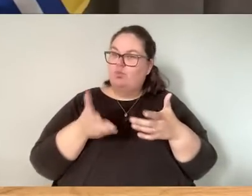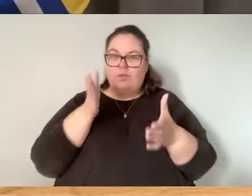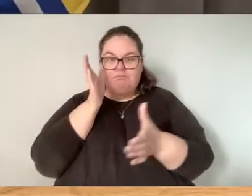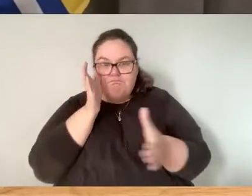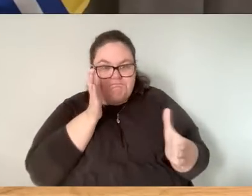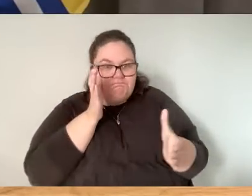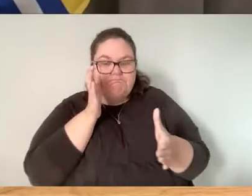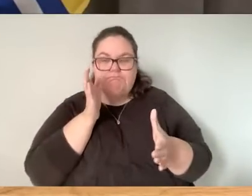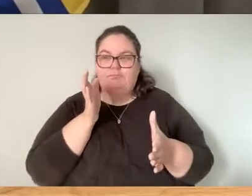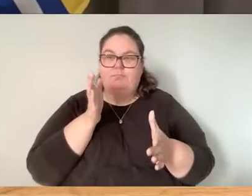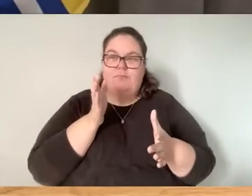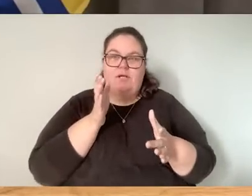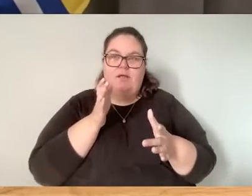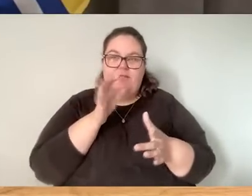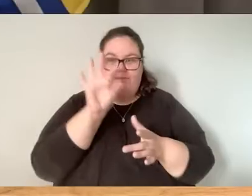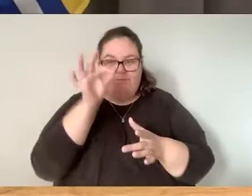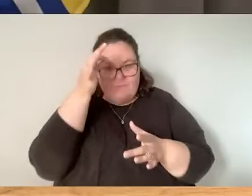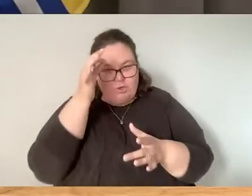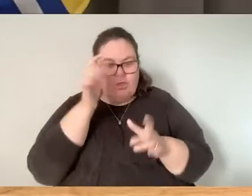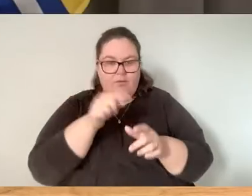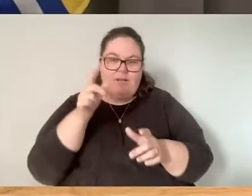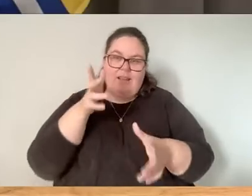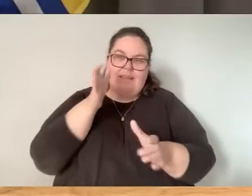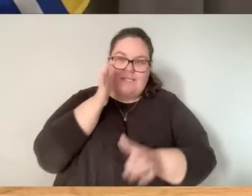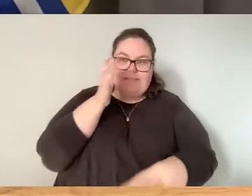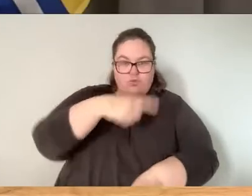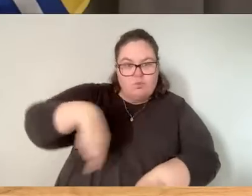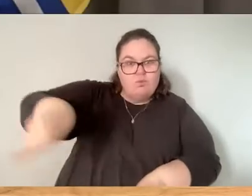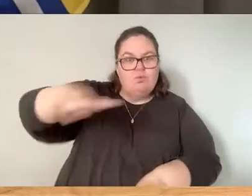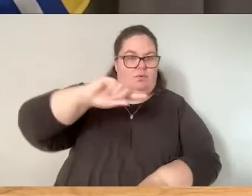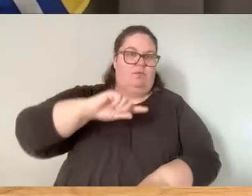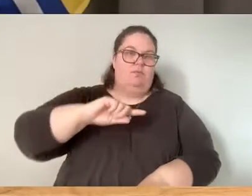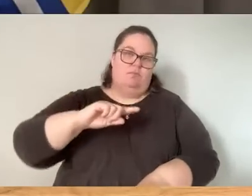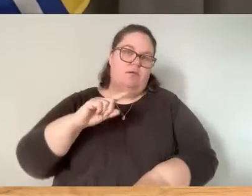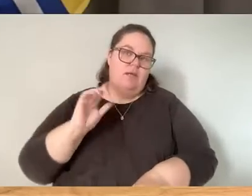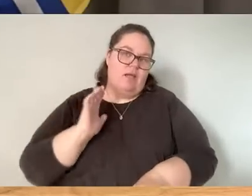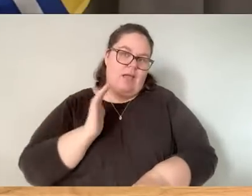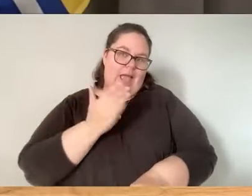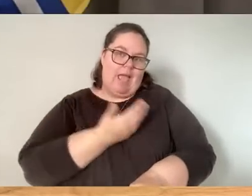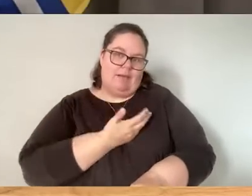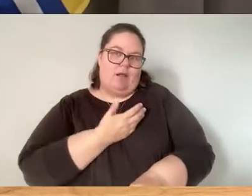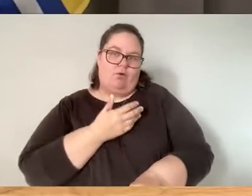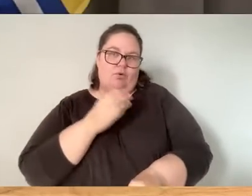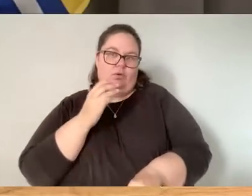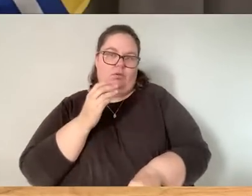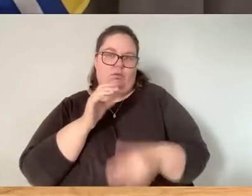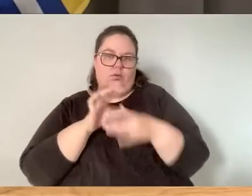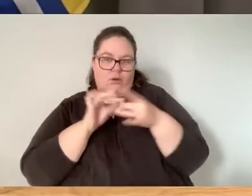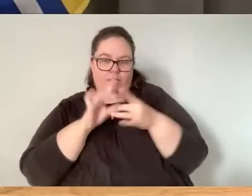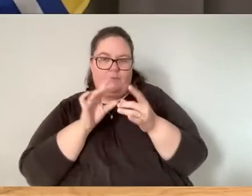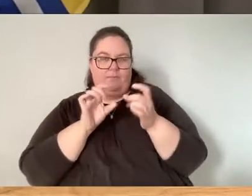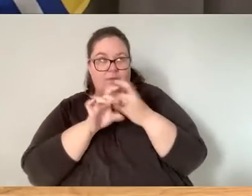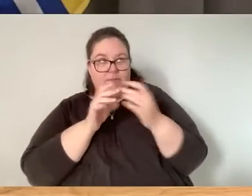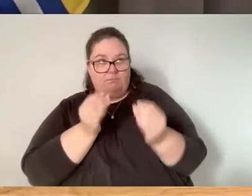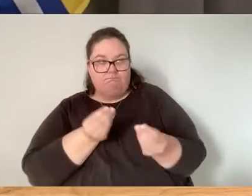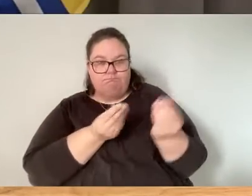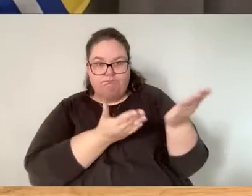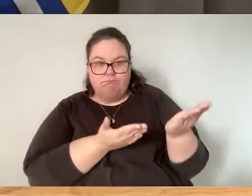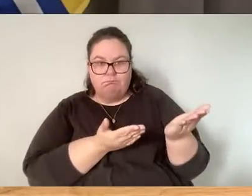will continue that and making sure that we will have our share as we were able to have for